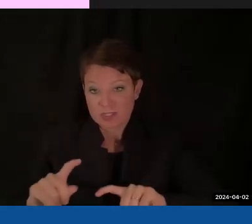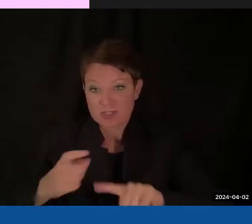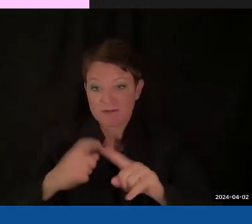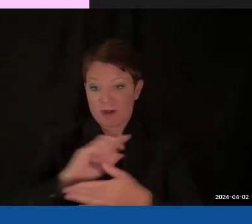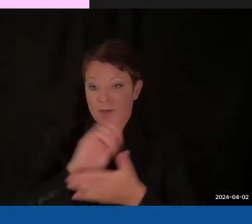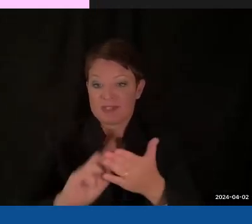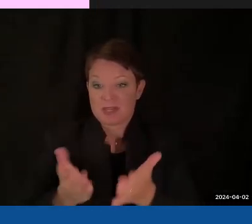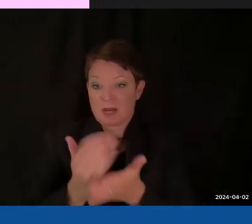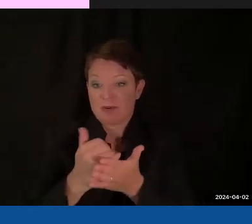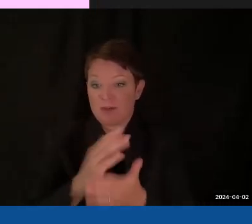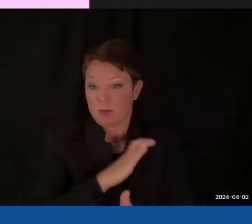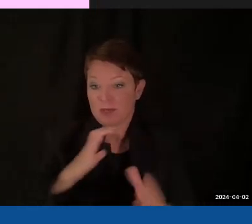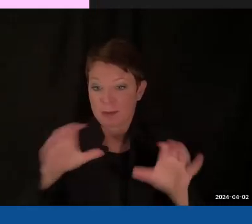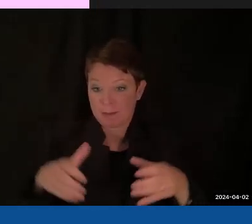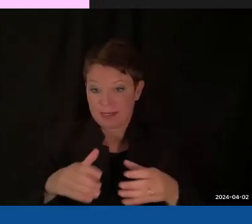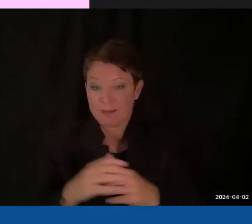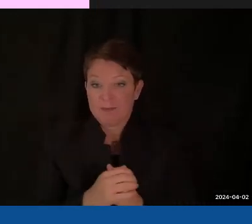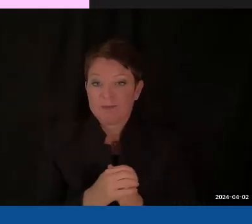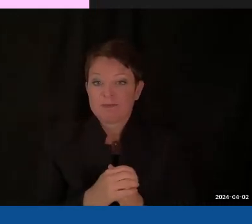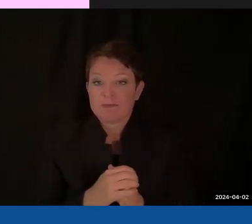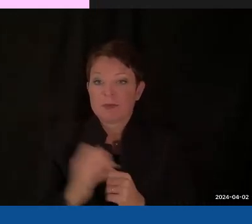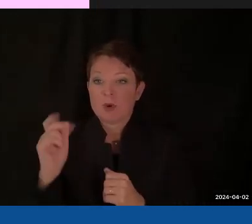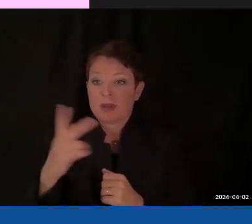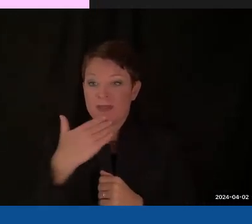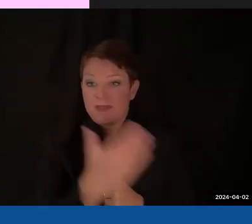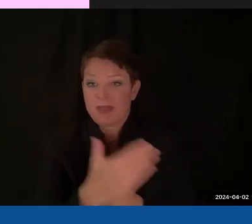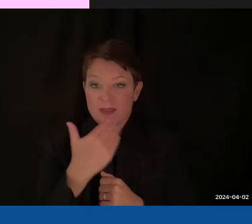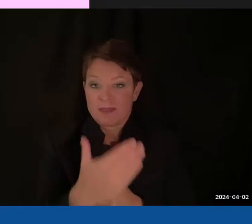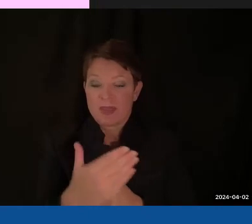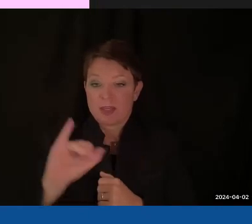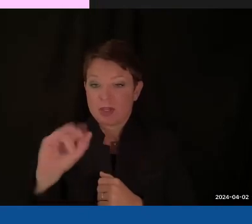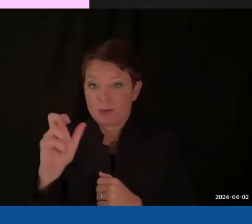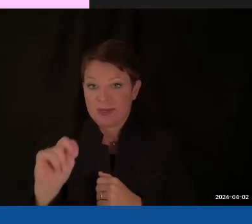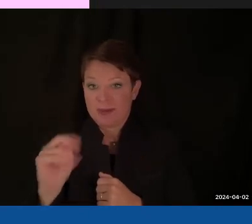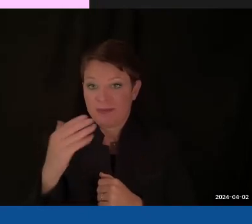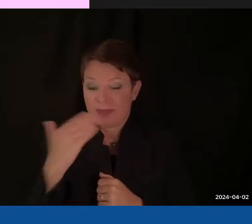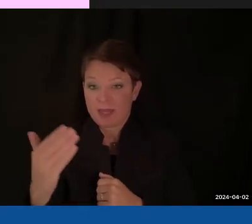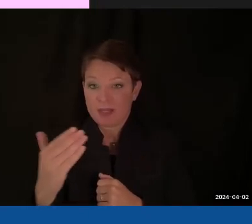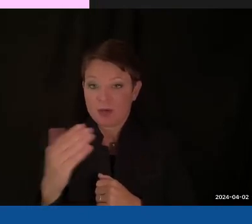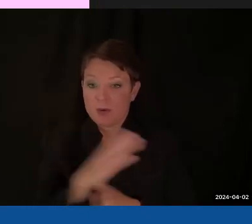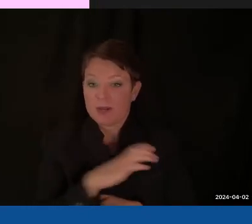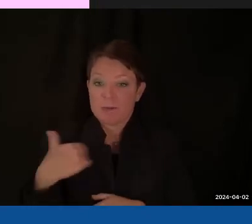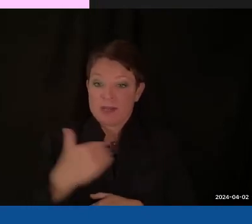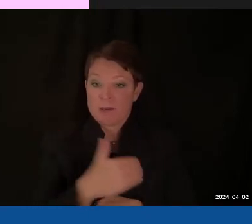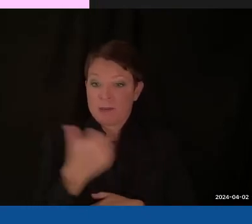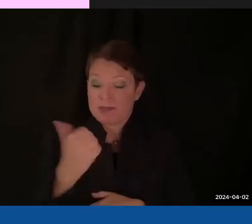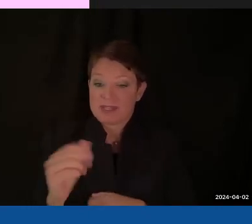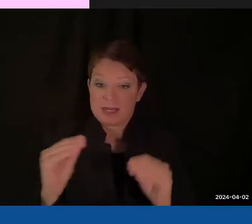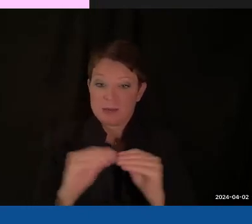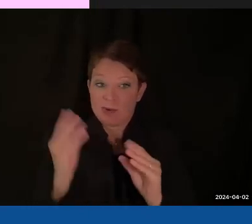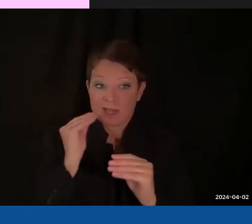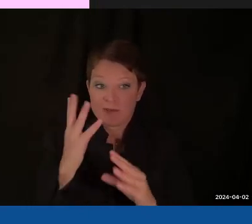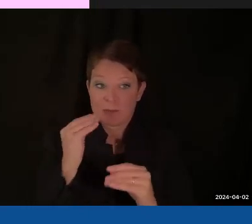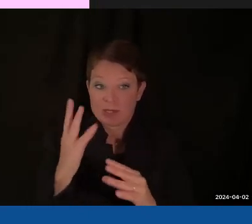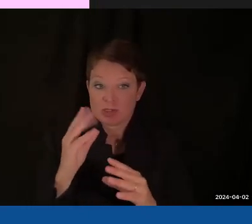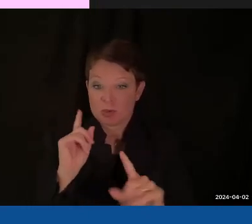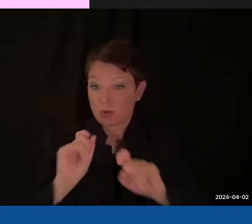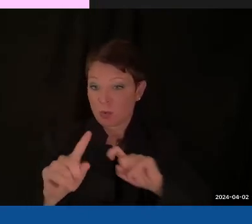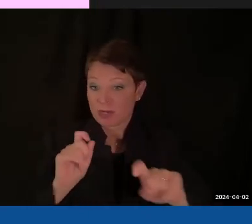Design Review Committee. All right. Thank you, Ian. Committee members, any informational